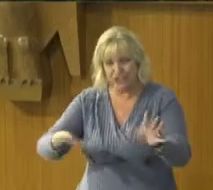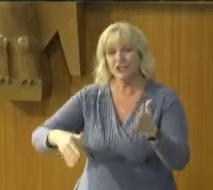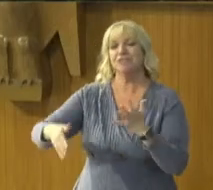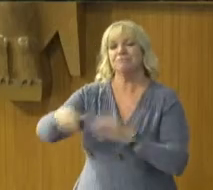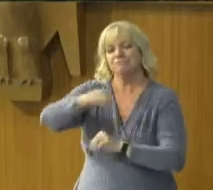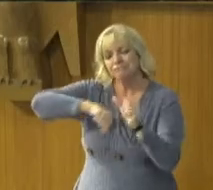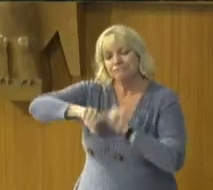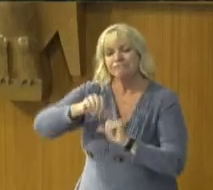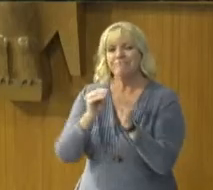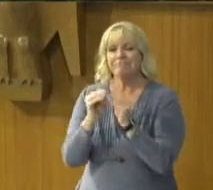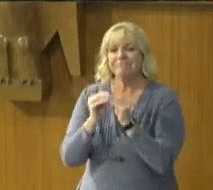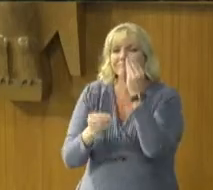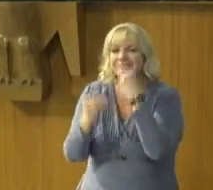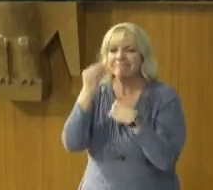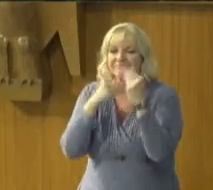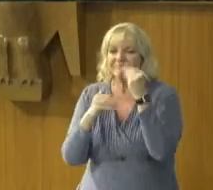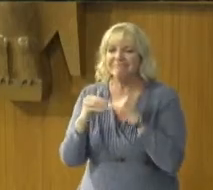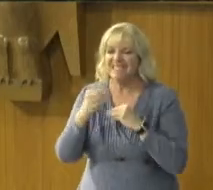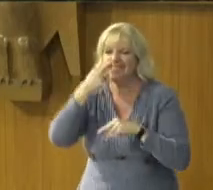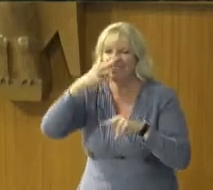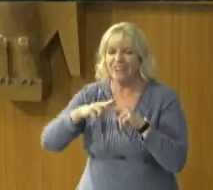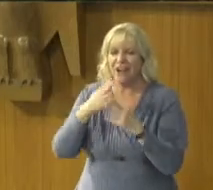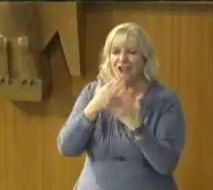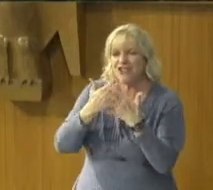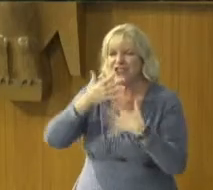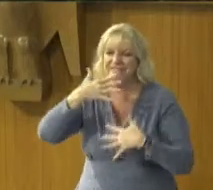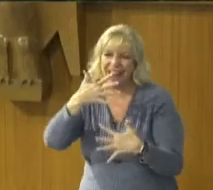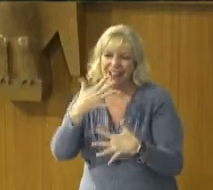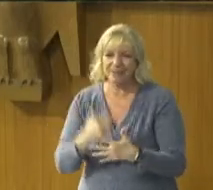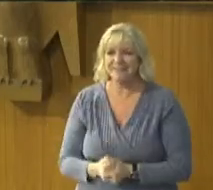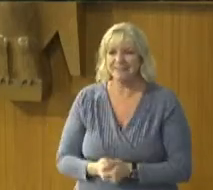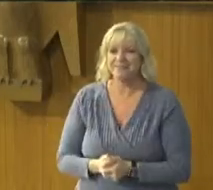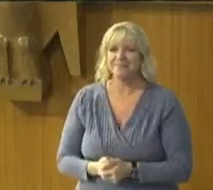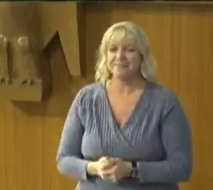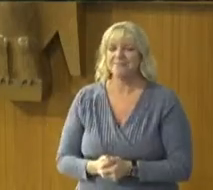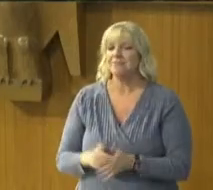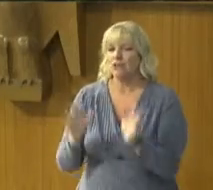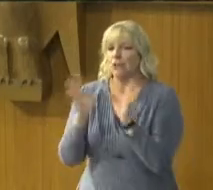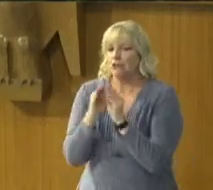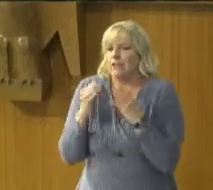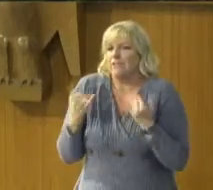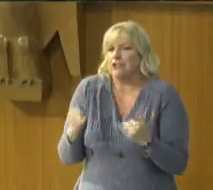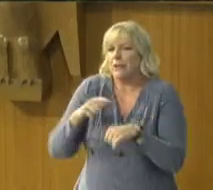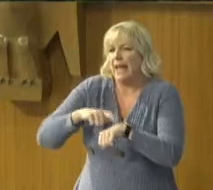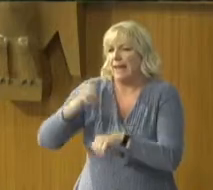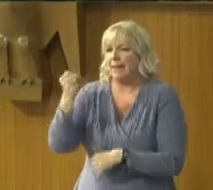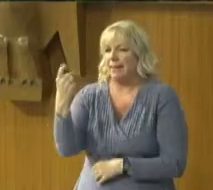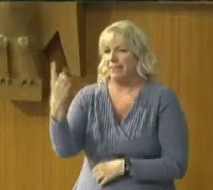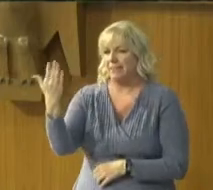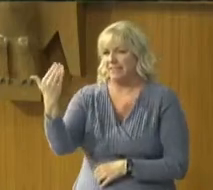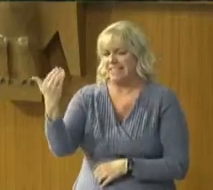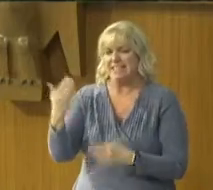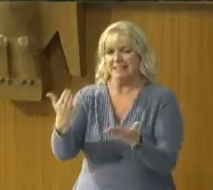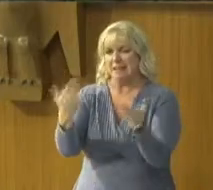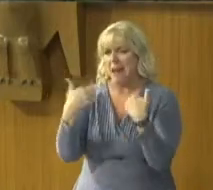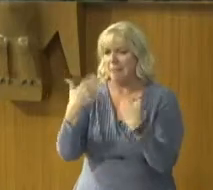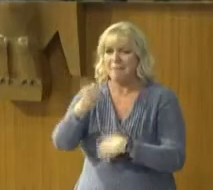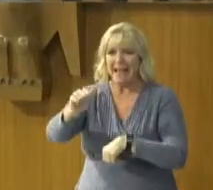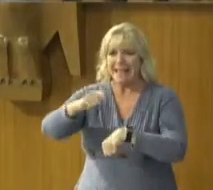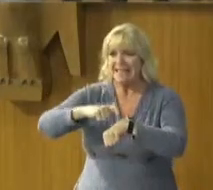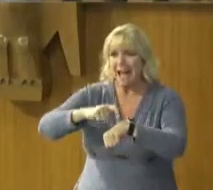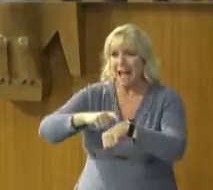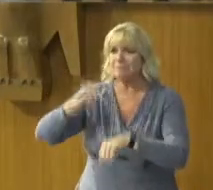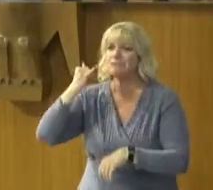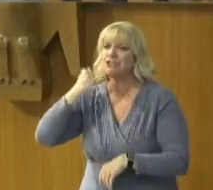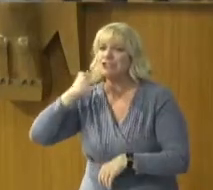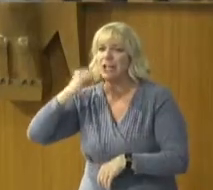really fun, really good vibes. We're going to have that service today. 11:15 is when it starts. Come anytime, grab some food. Jen will preach